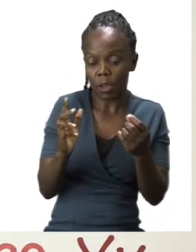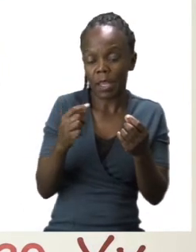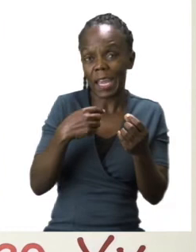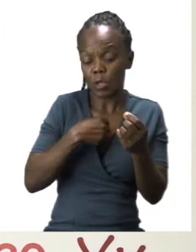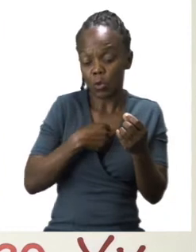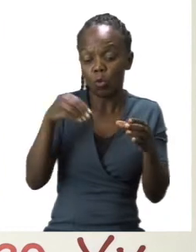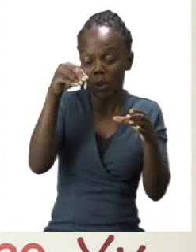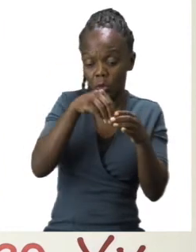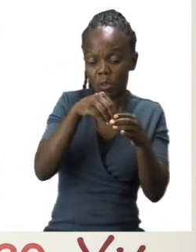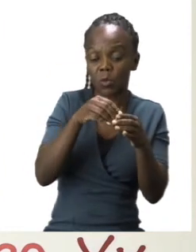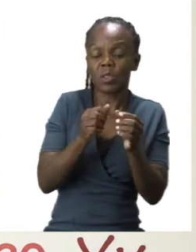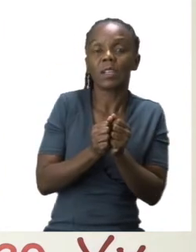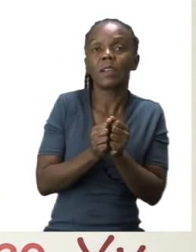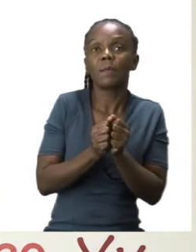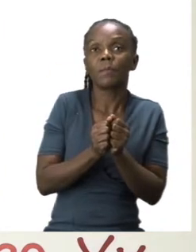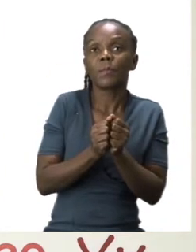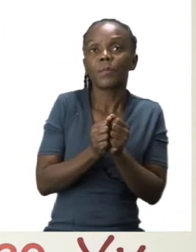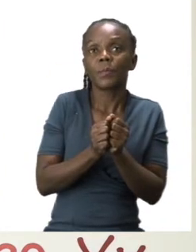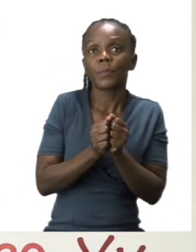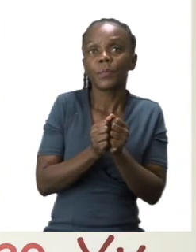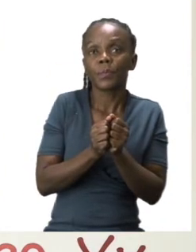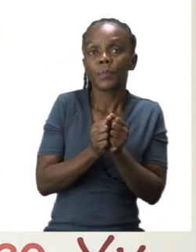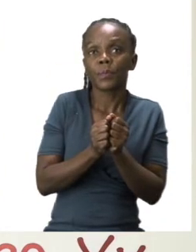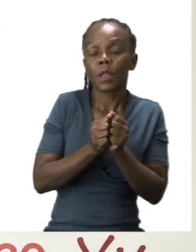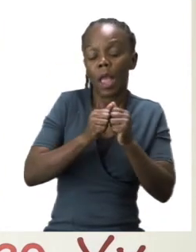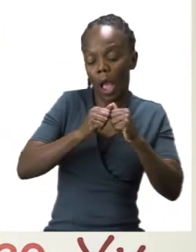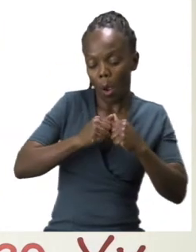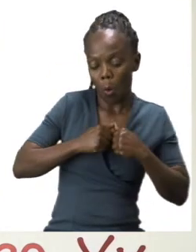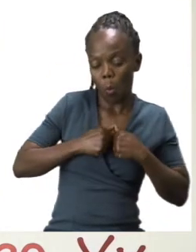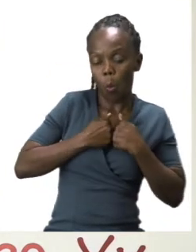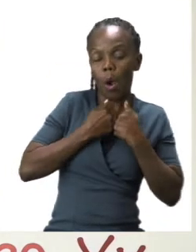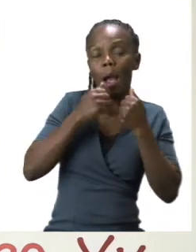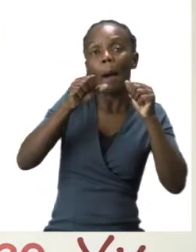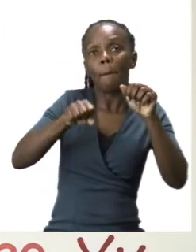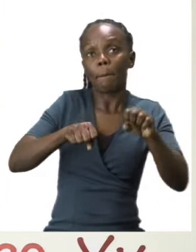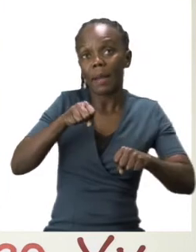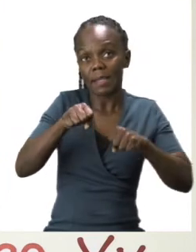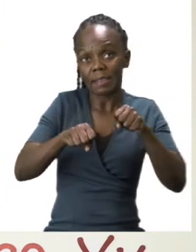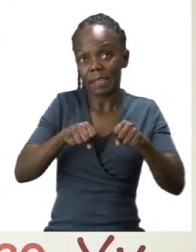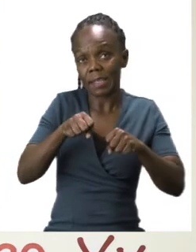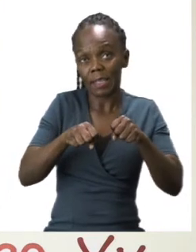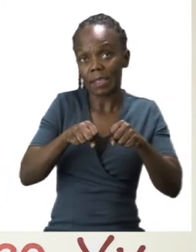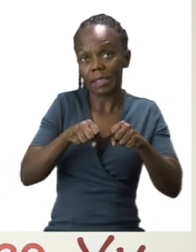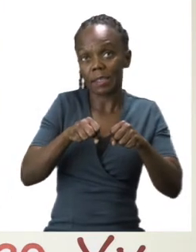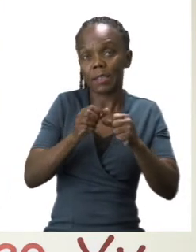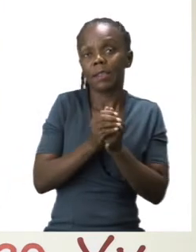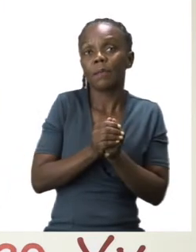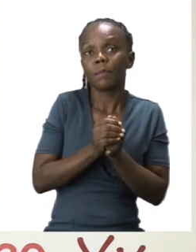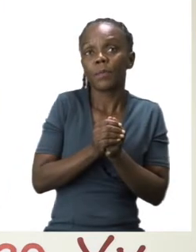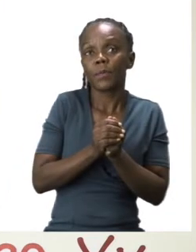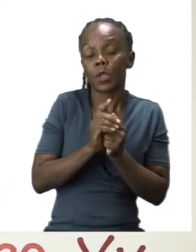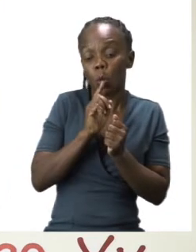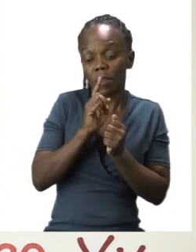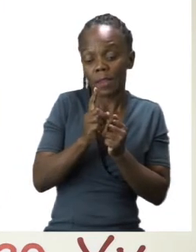then that means it is our bicycle. So we say the bicycle